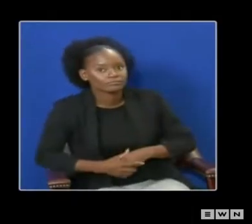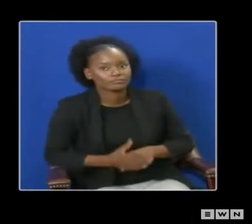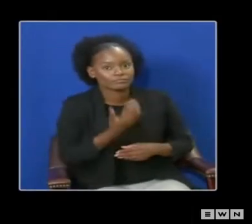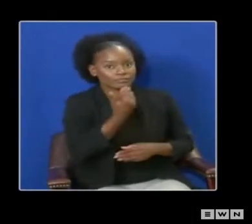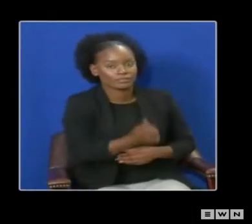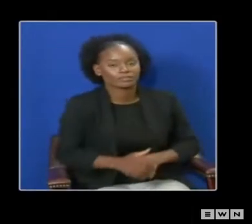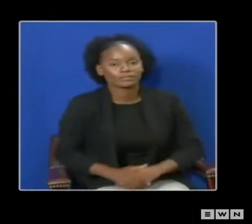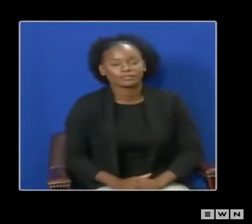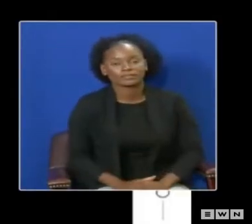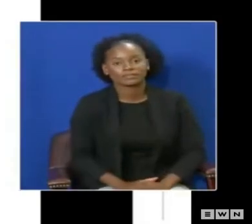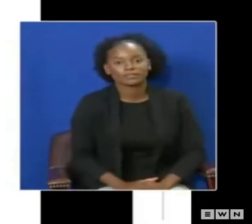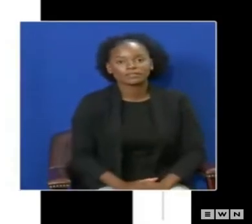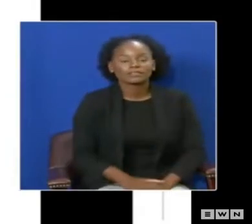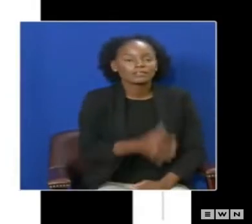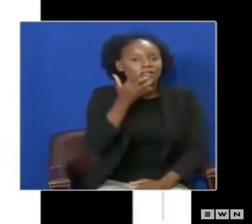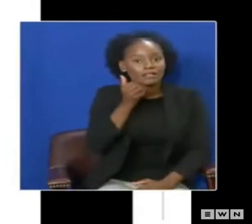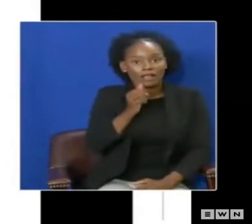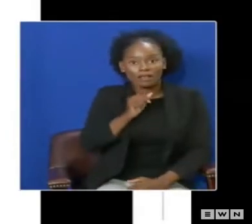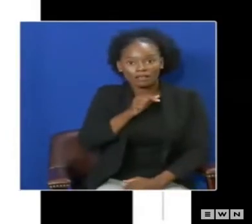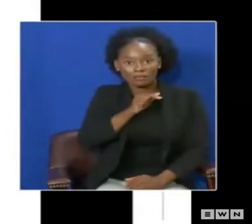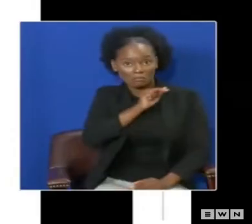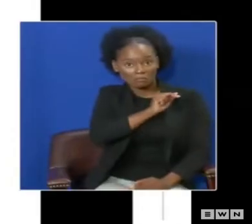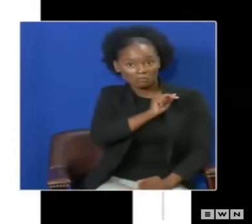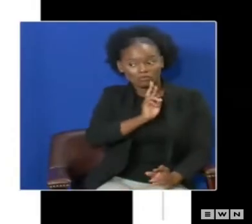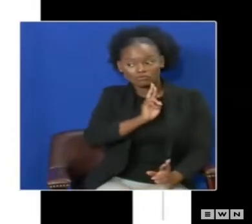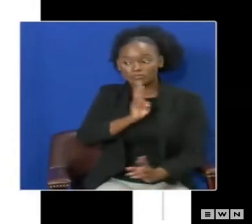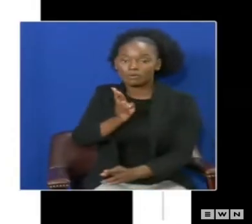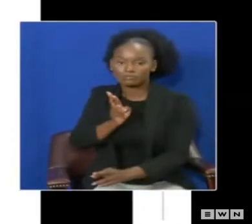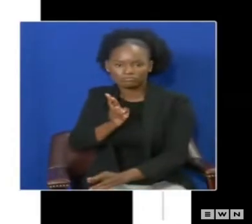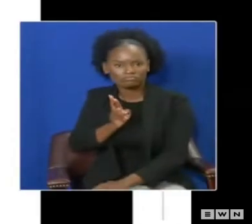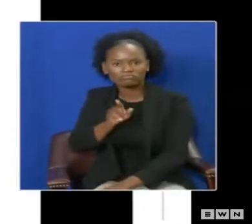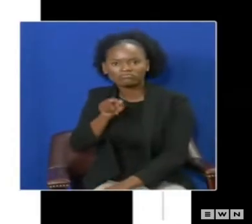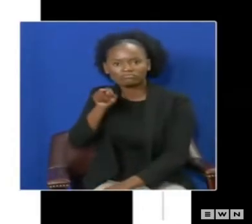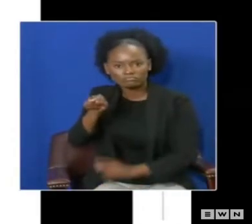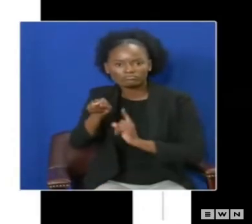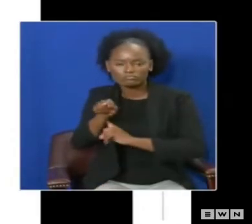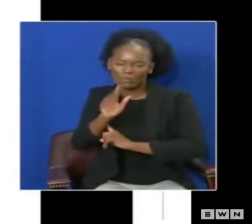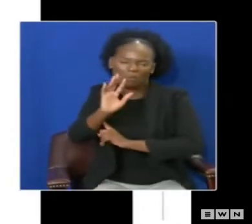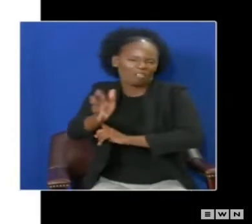Mr. Matlala responds, I will, Mr. Rafadi.